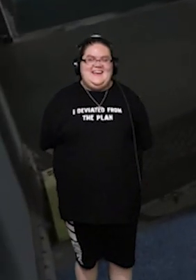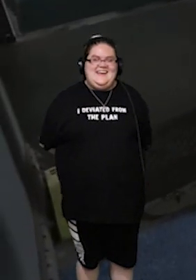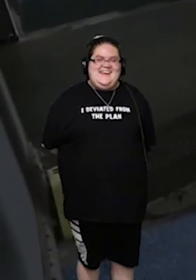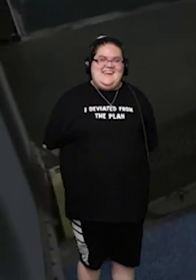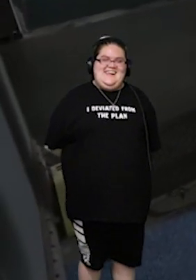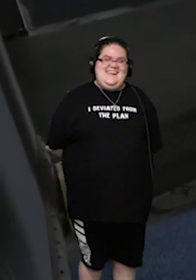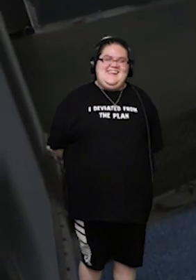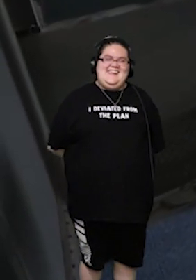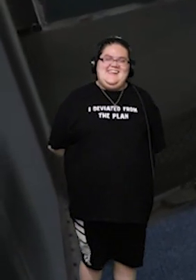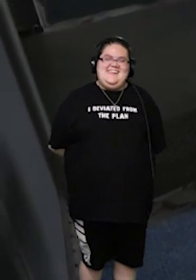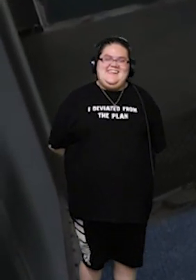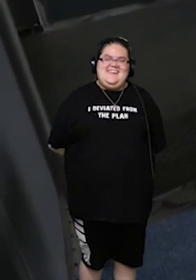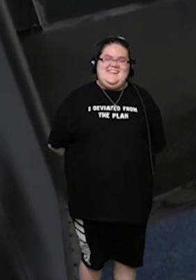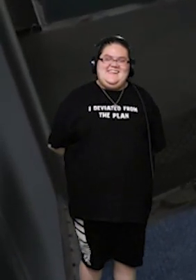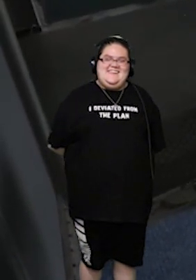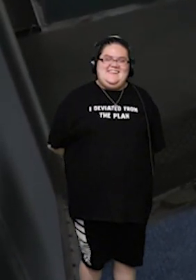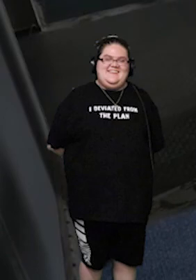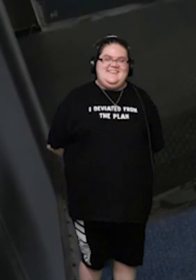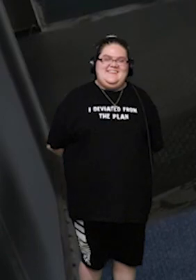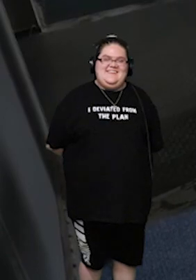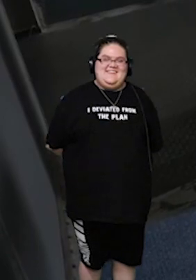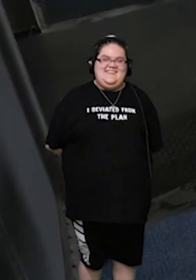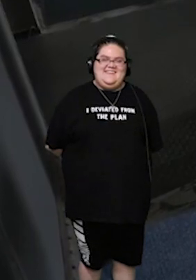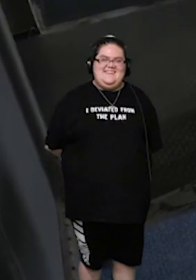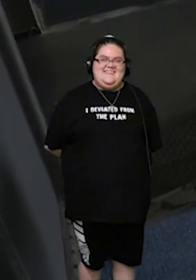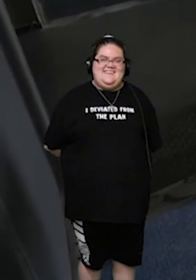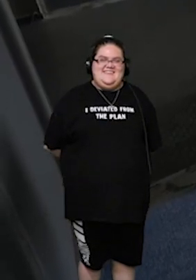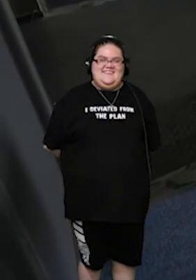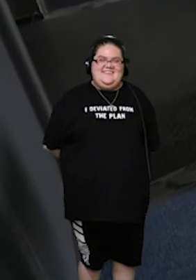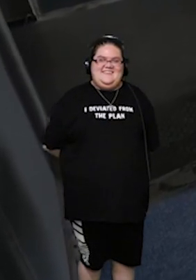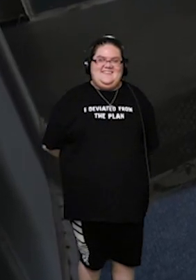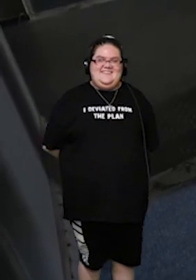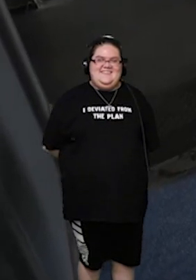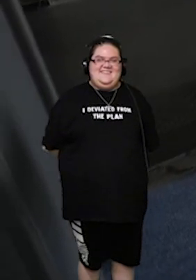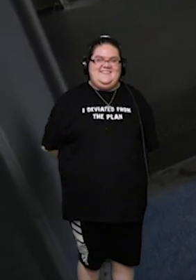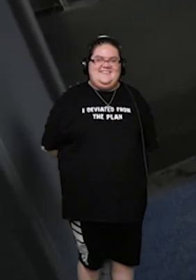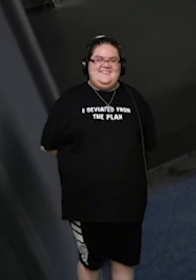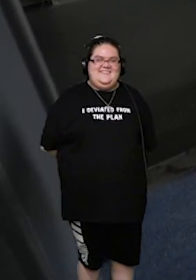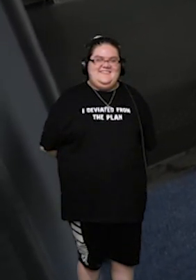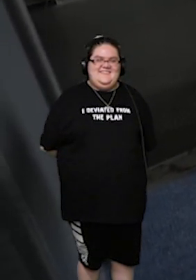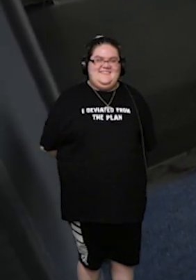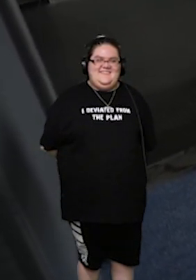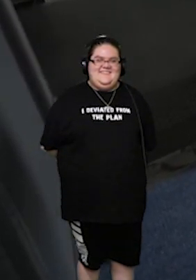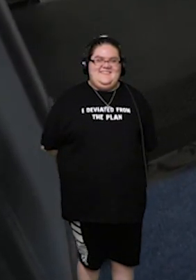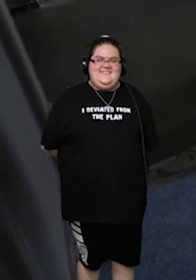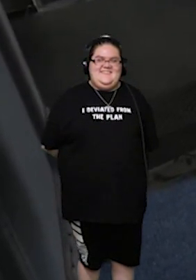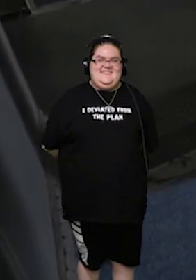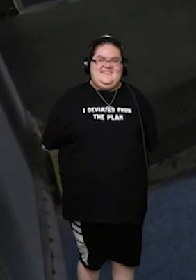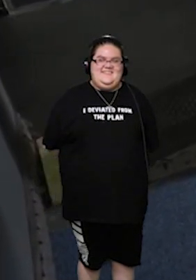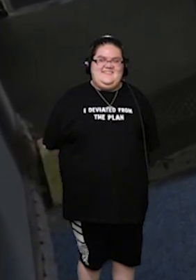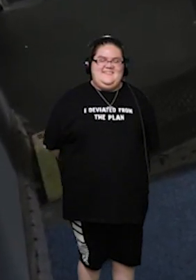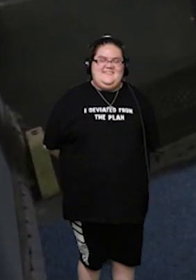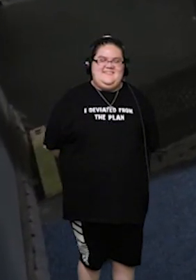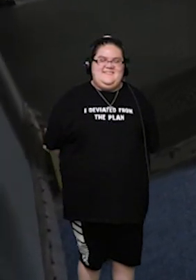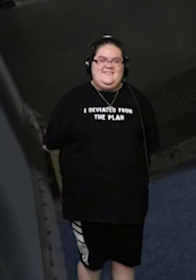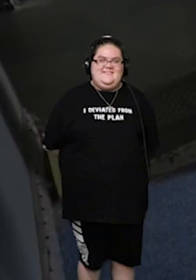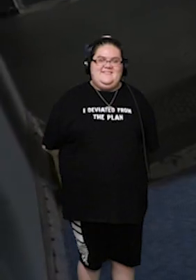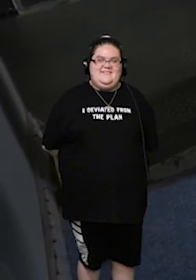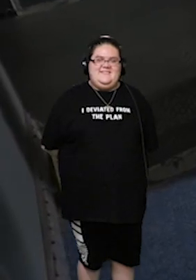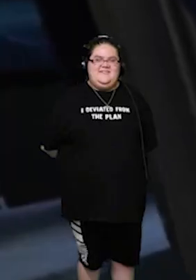they gone? Sir, can I get water? Yeah, please. No, there's some waters down there. What are they